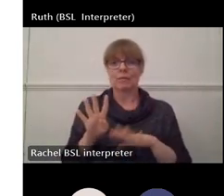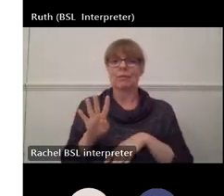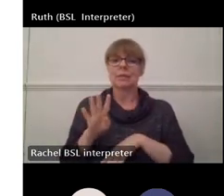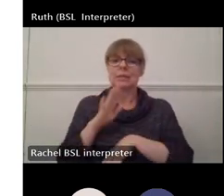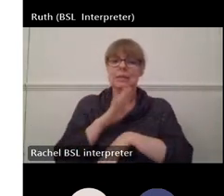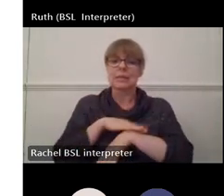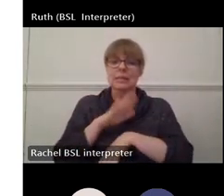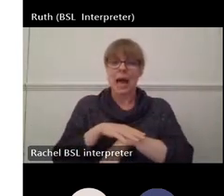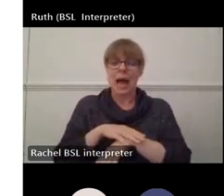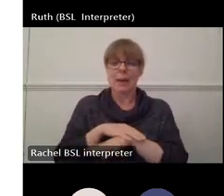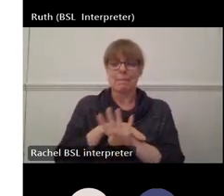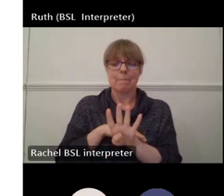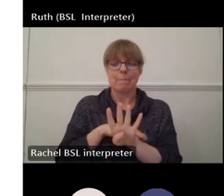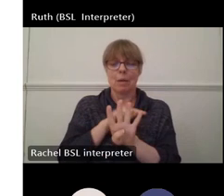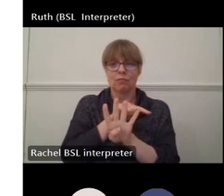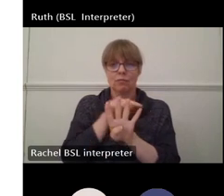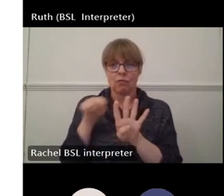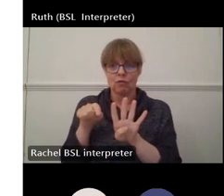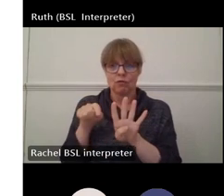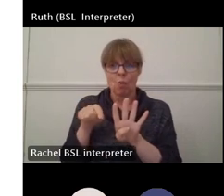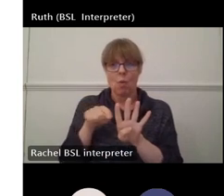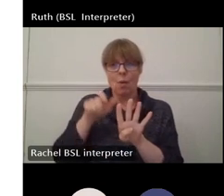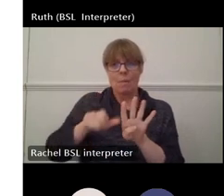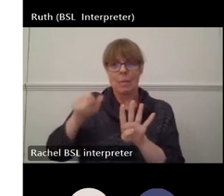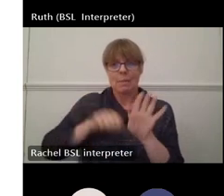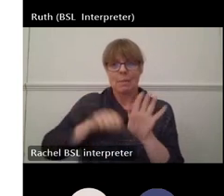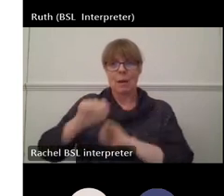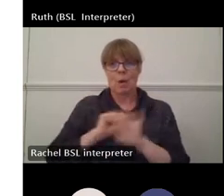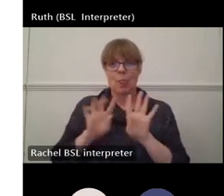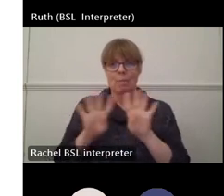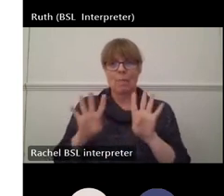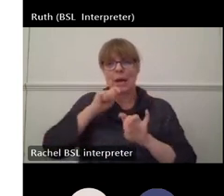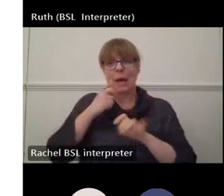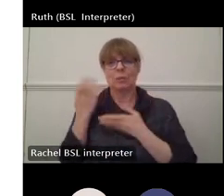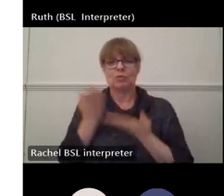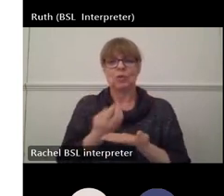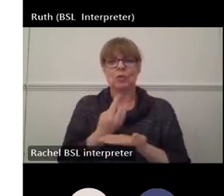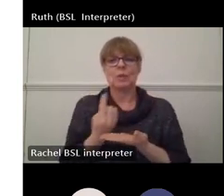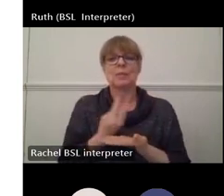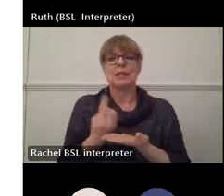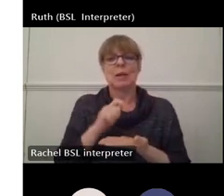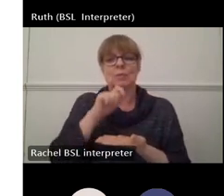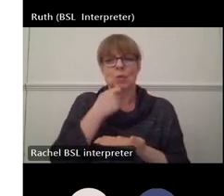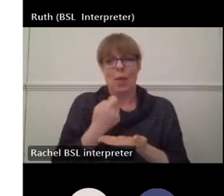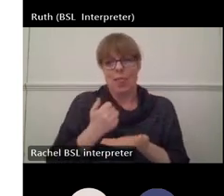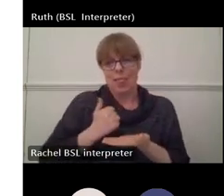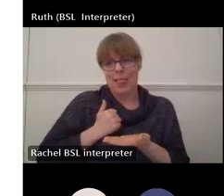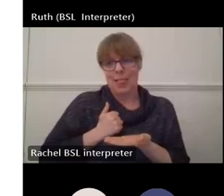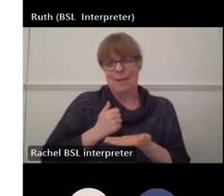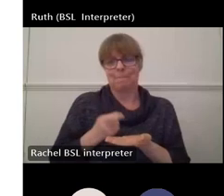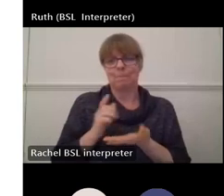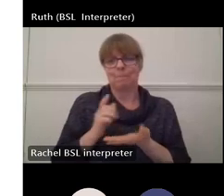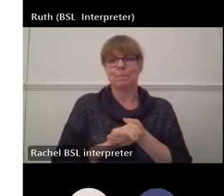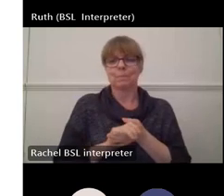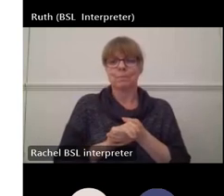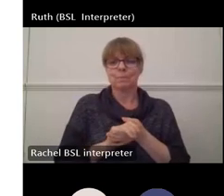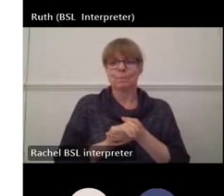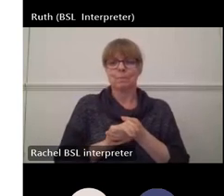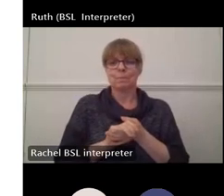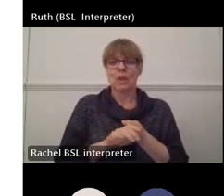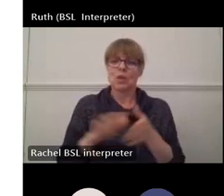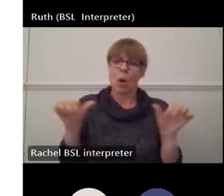of our volunteers on our panel, and they will introduce themselves very, very shortly, and give a little